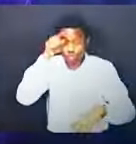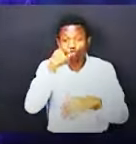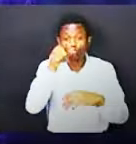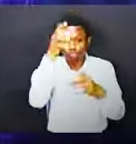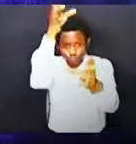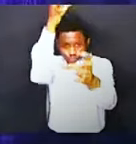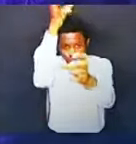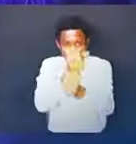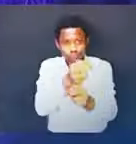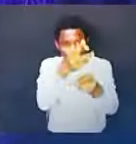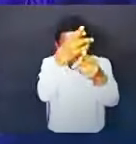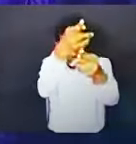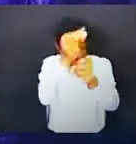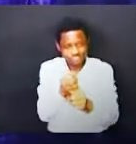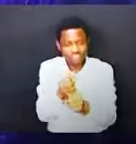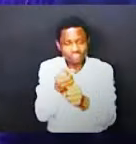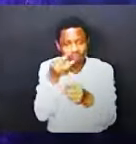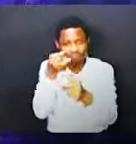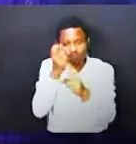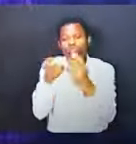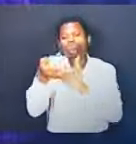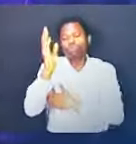As a